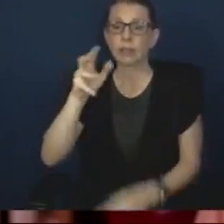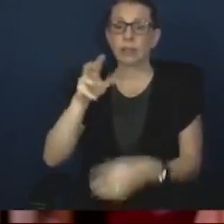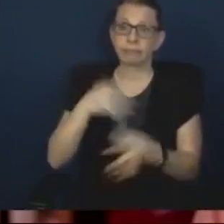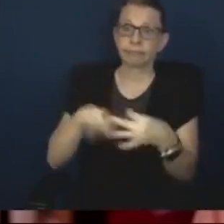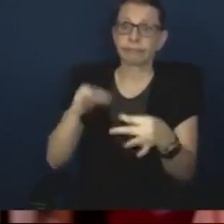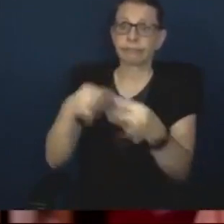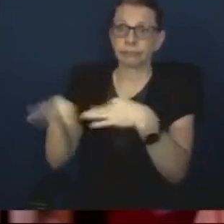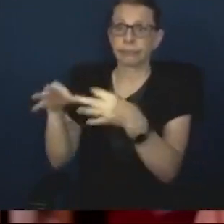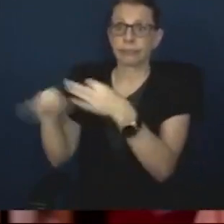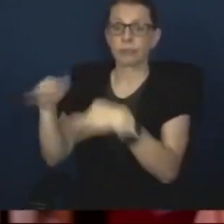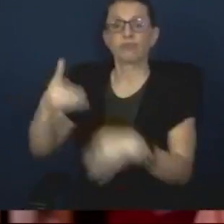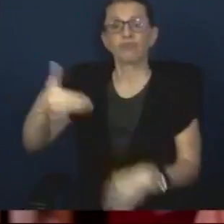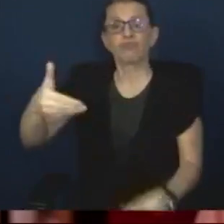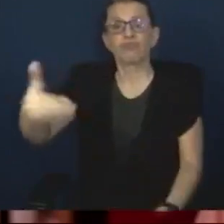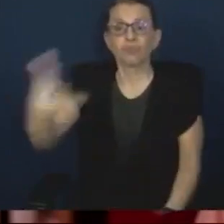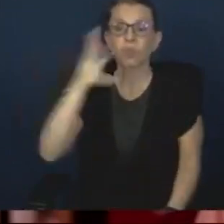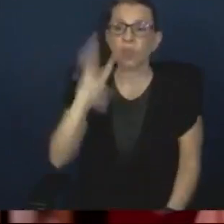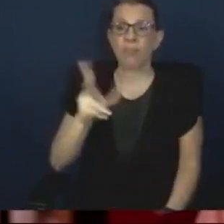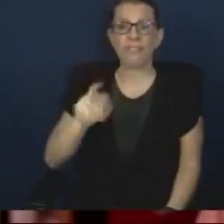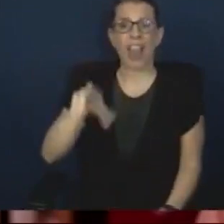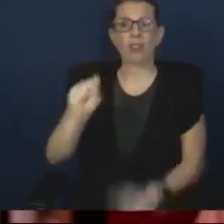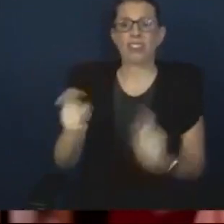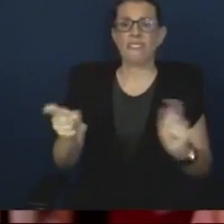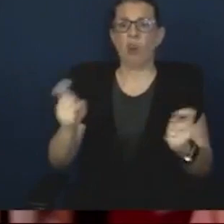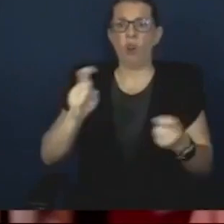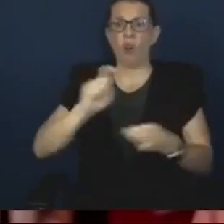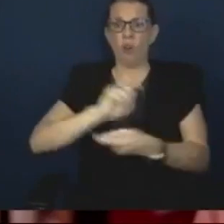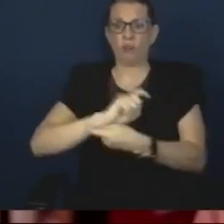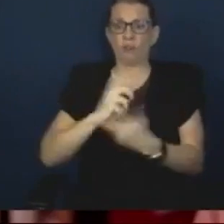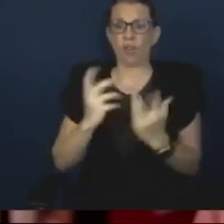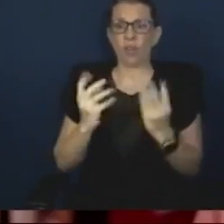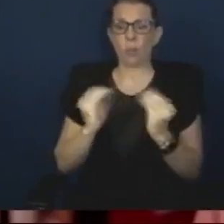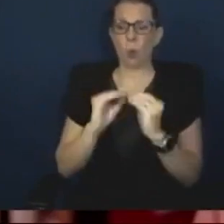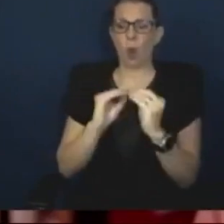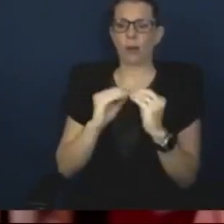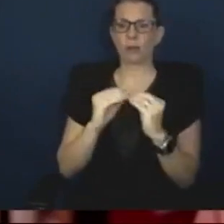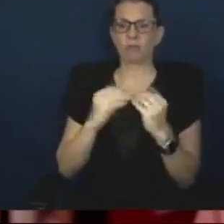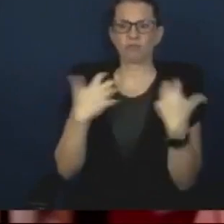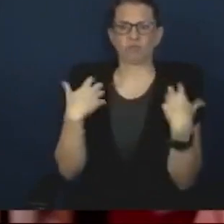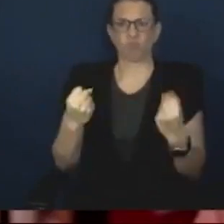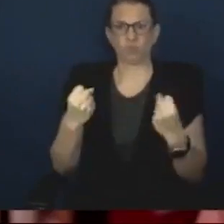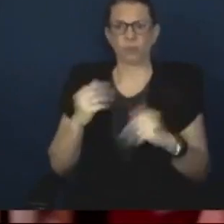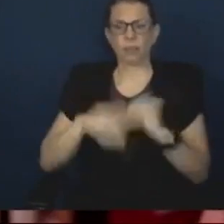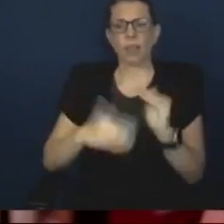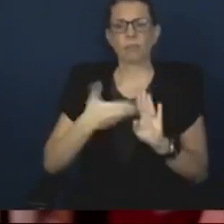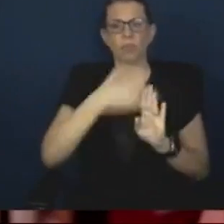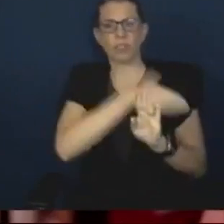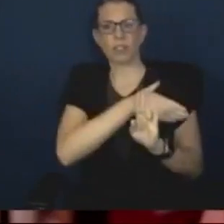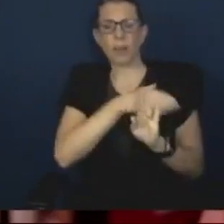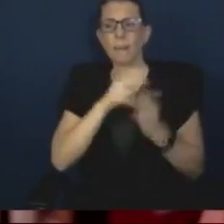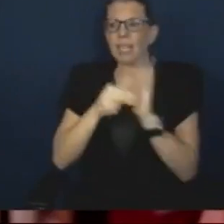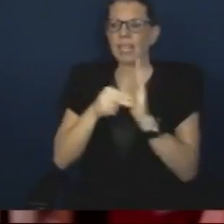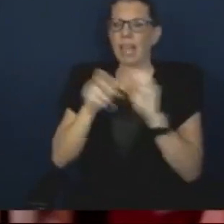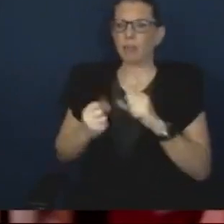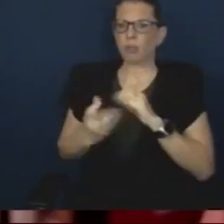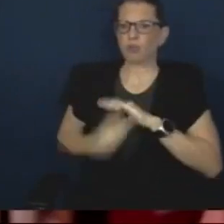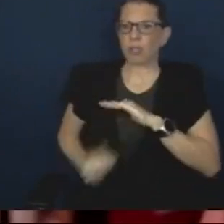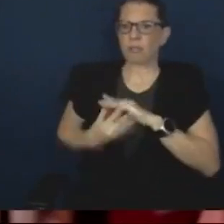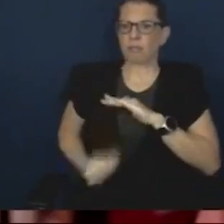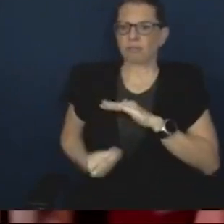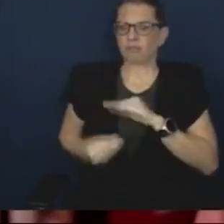just a matter of viruses evolving that are more fit than the previous one. They're better able to reproduce in the